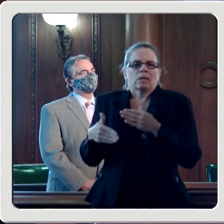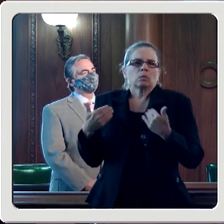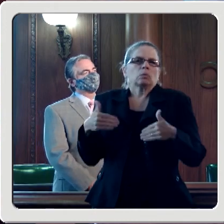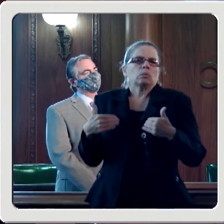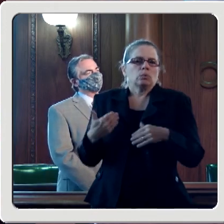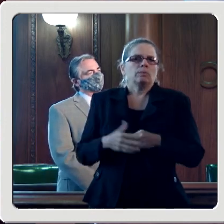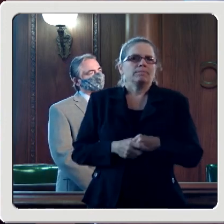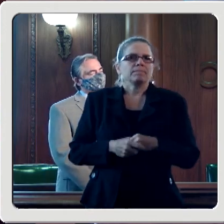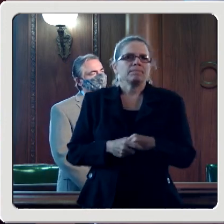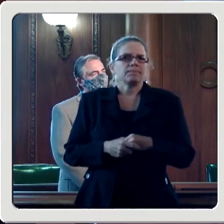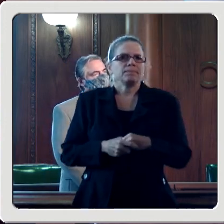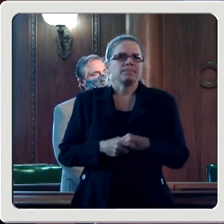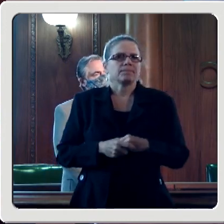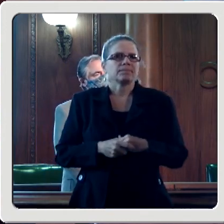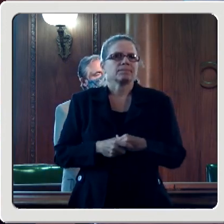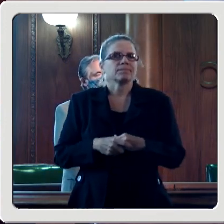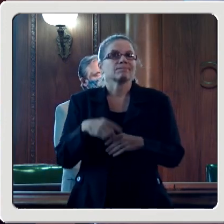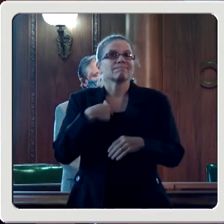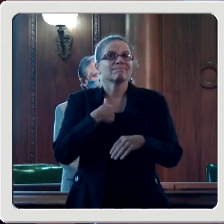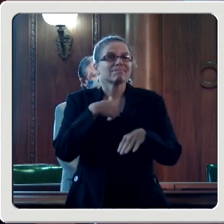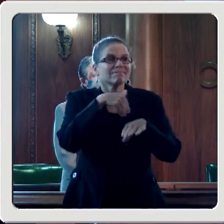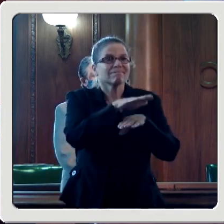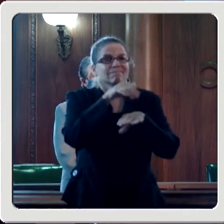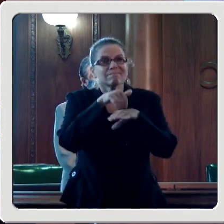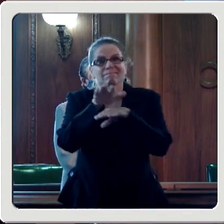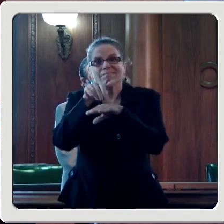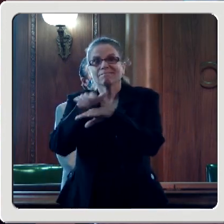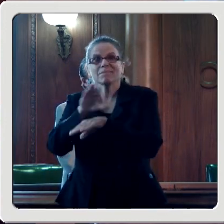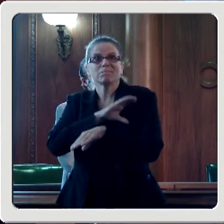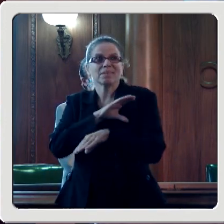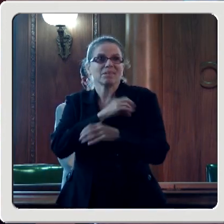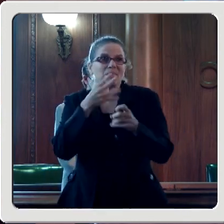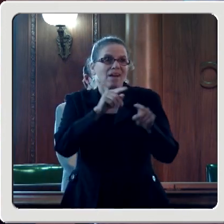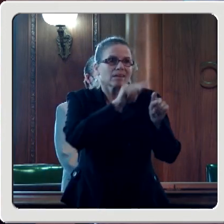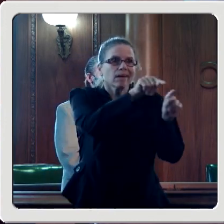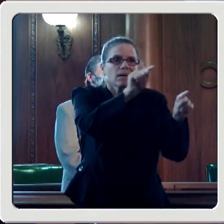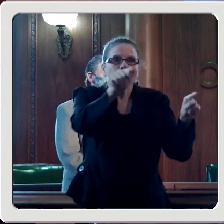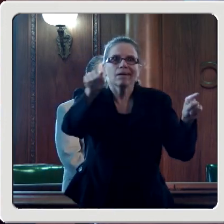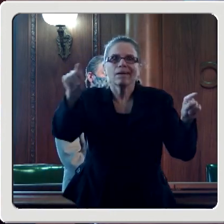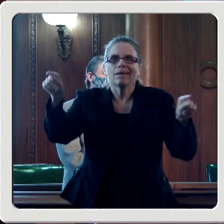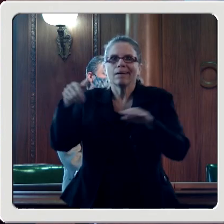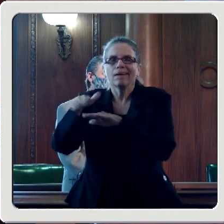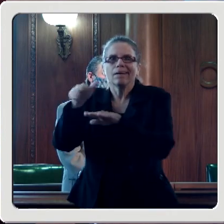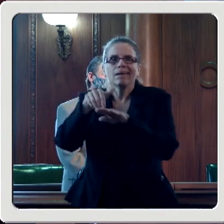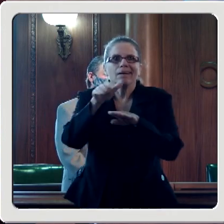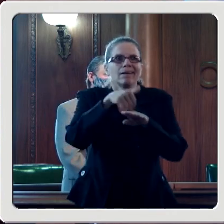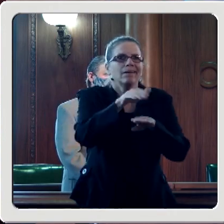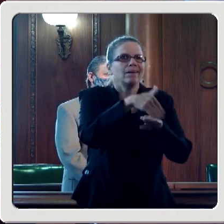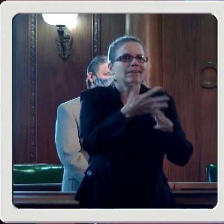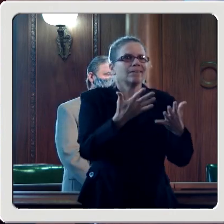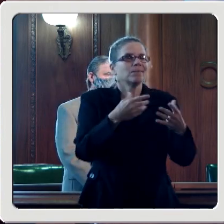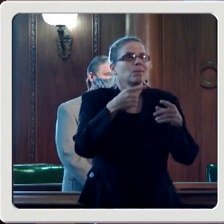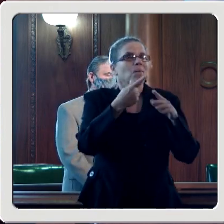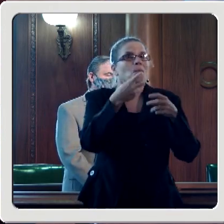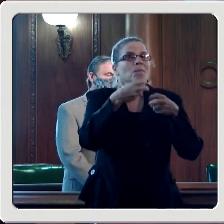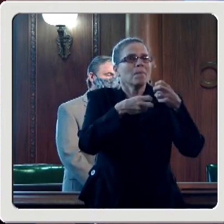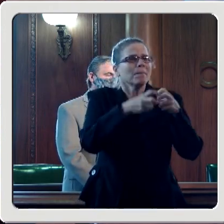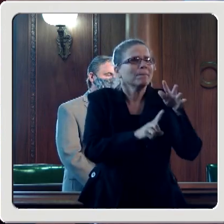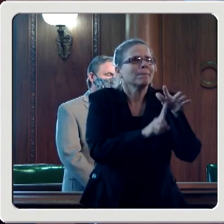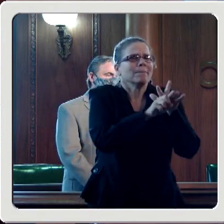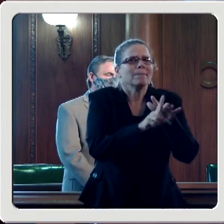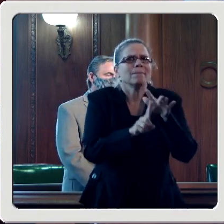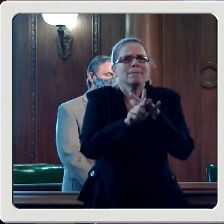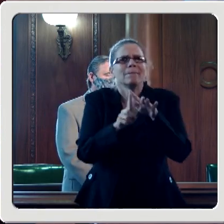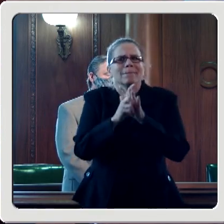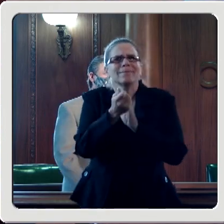several details in regards to a couple of issues that are really being nuisance issues for a lot of the citizens in Springfield. One